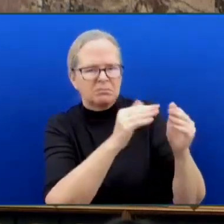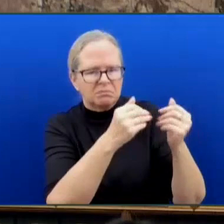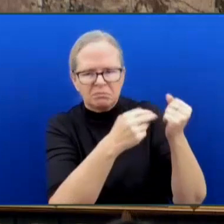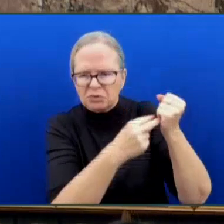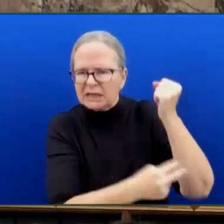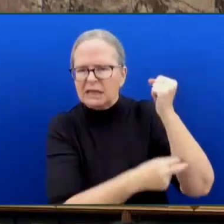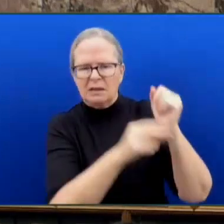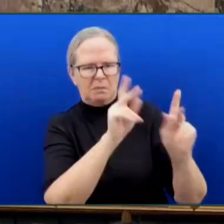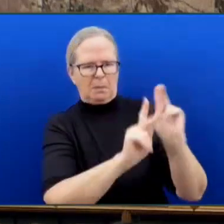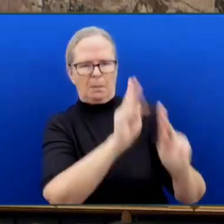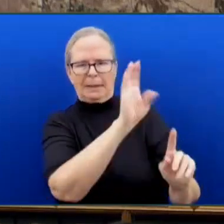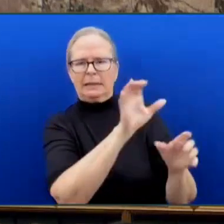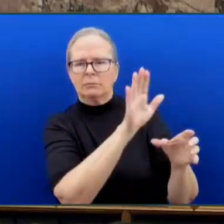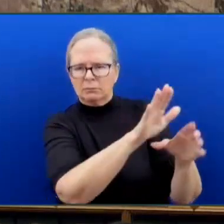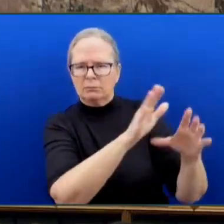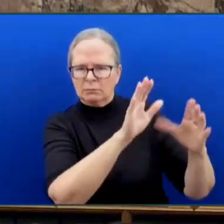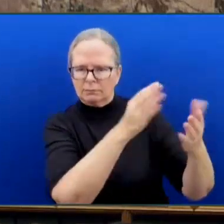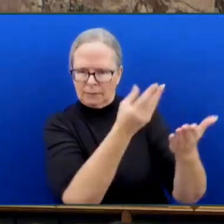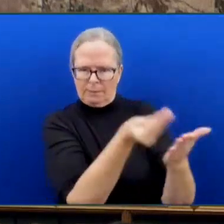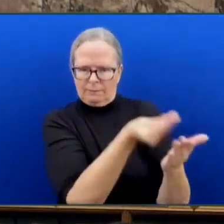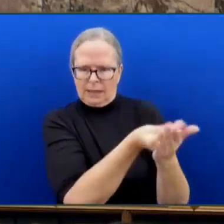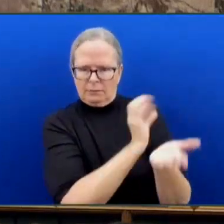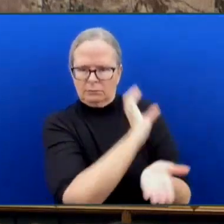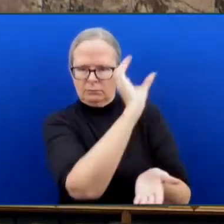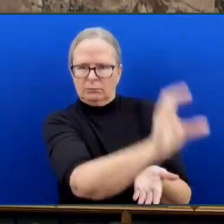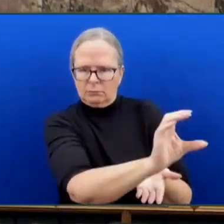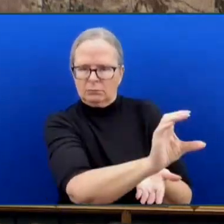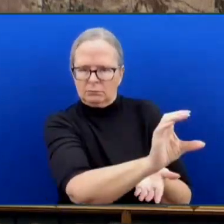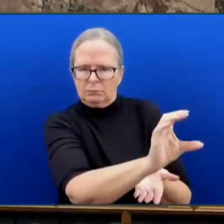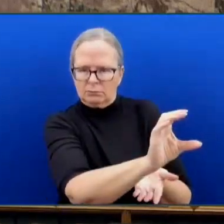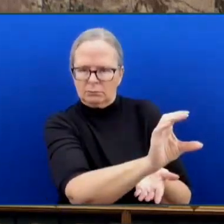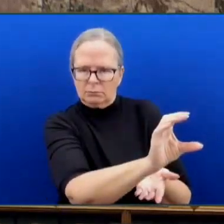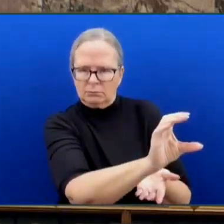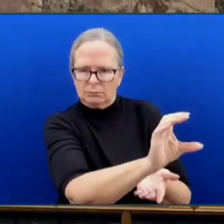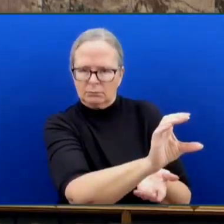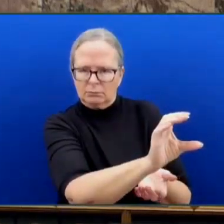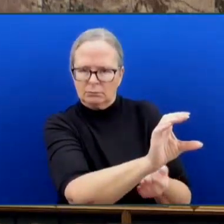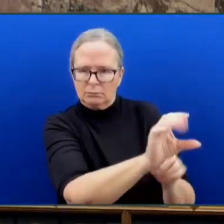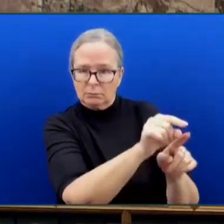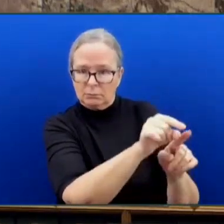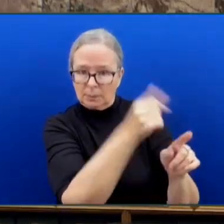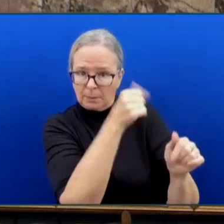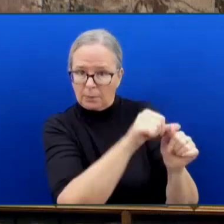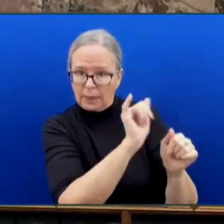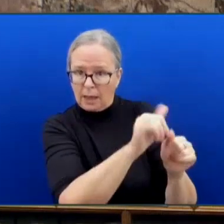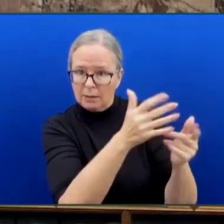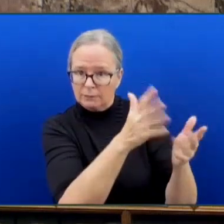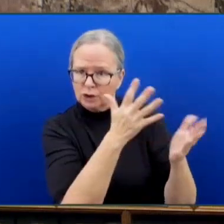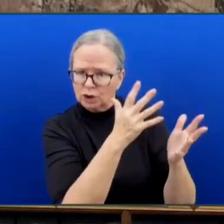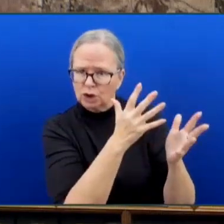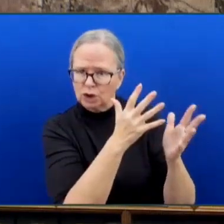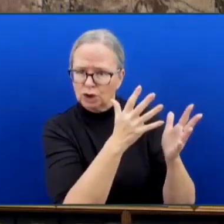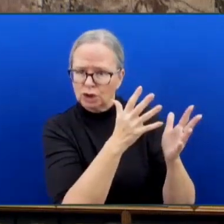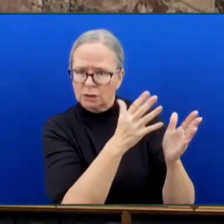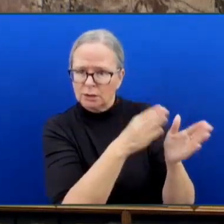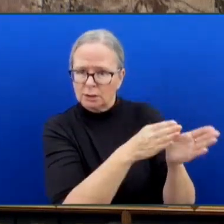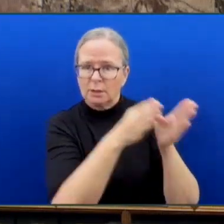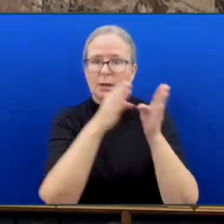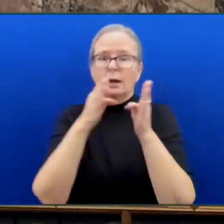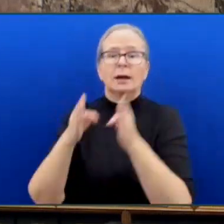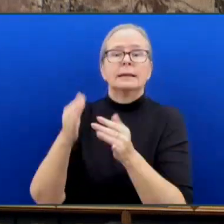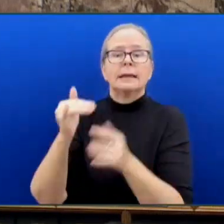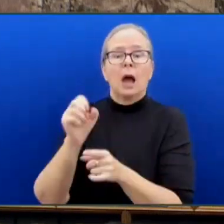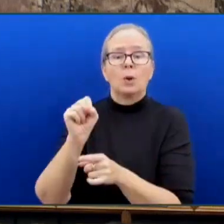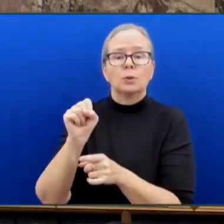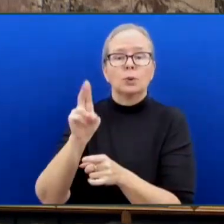And I'd also like to take the opportunity to point out to the member that what Surrey wanted to do was to transition back to the